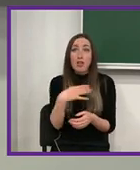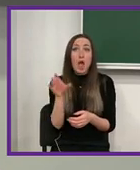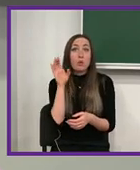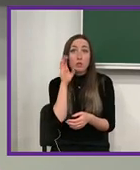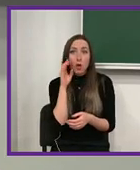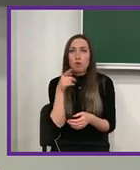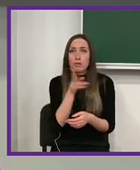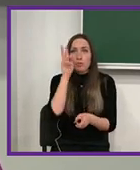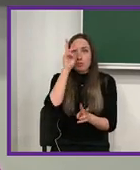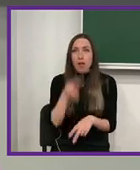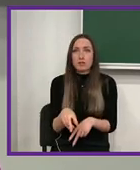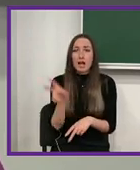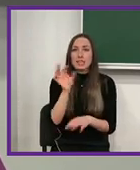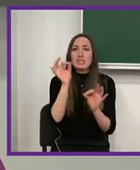do it.